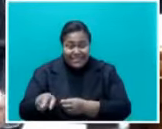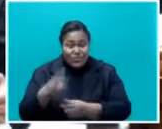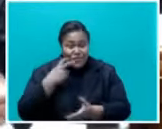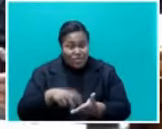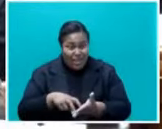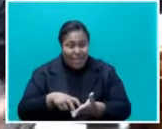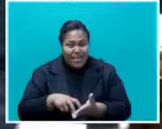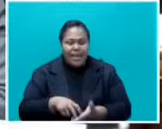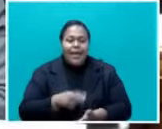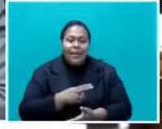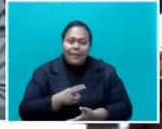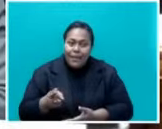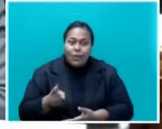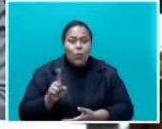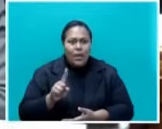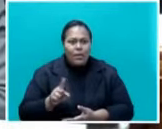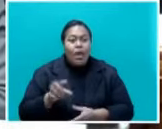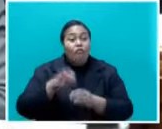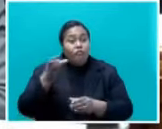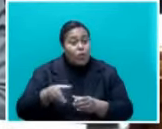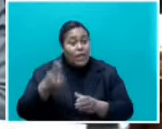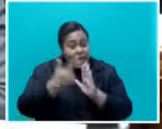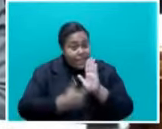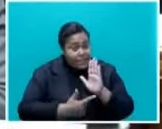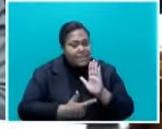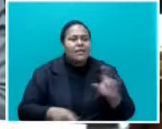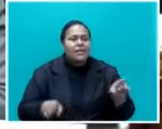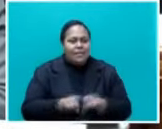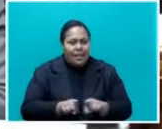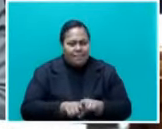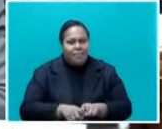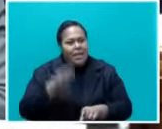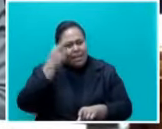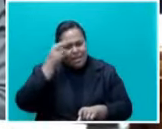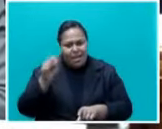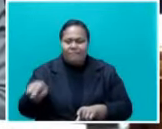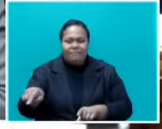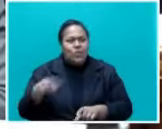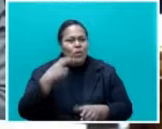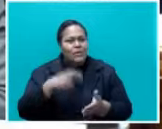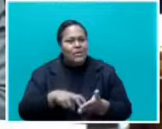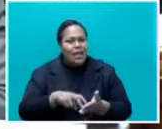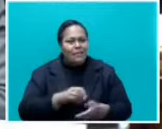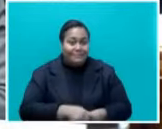that registered name will continue on the voter list. Last point I'd like to make, Mr. Speaker, sir, for them to also ponder